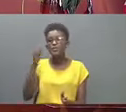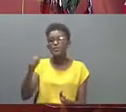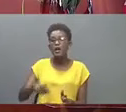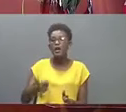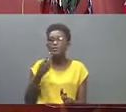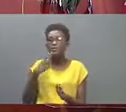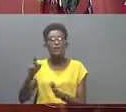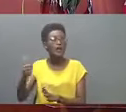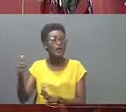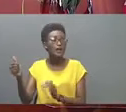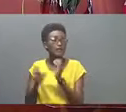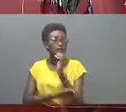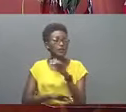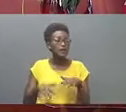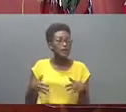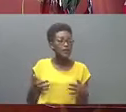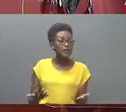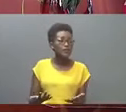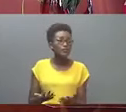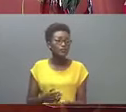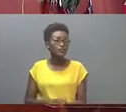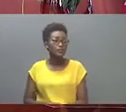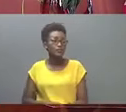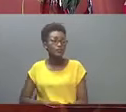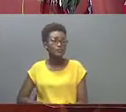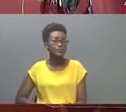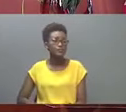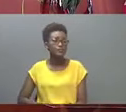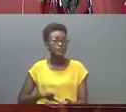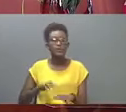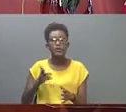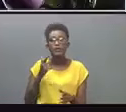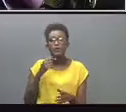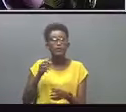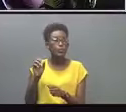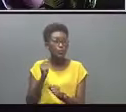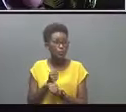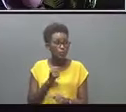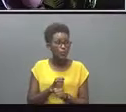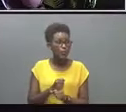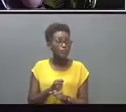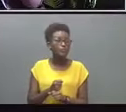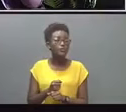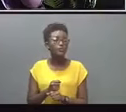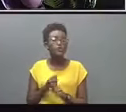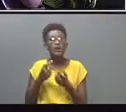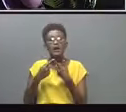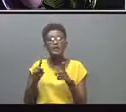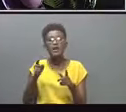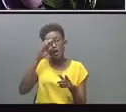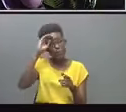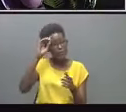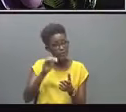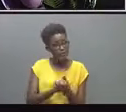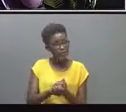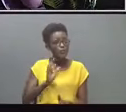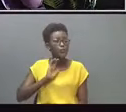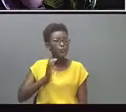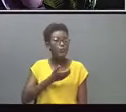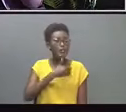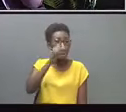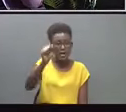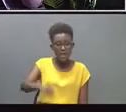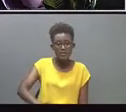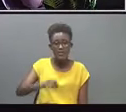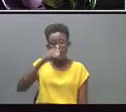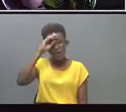the civilization platform. I believe we can. I believe